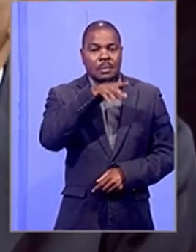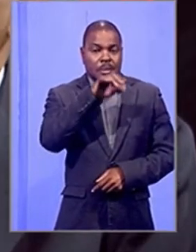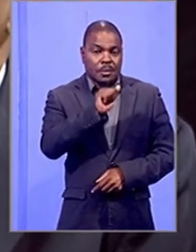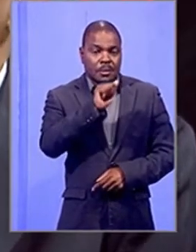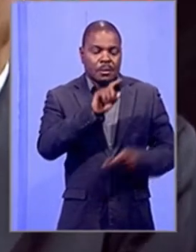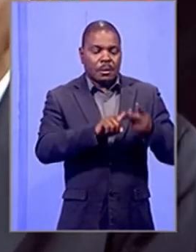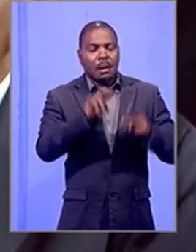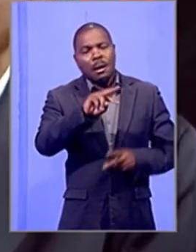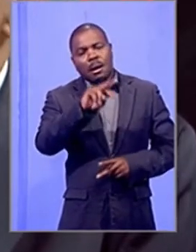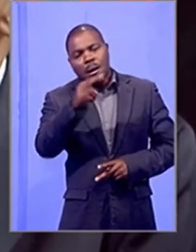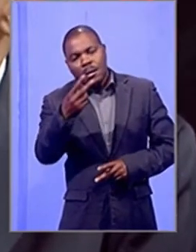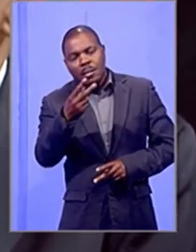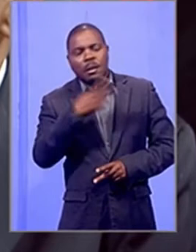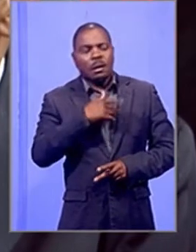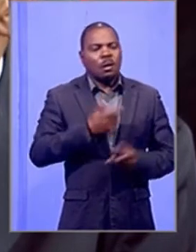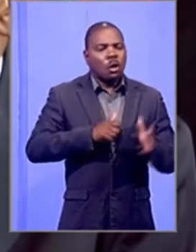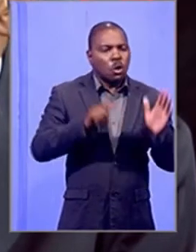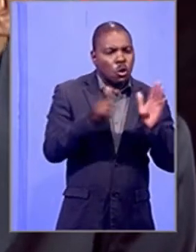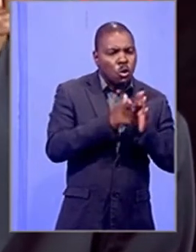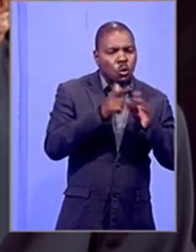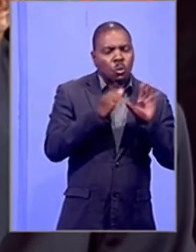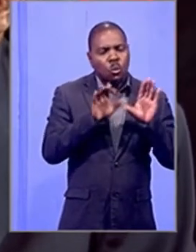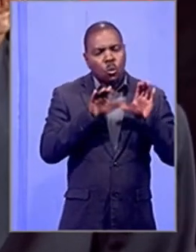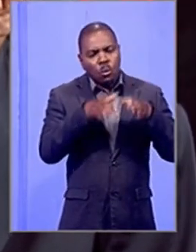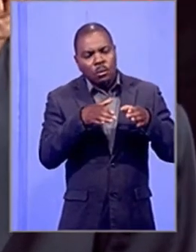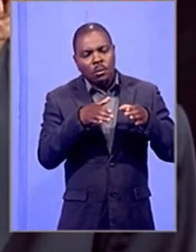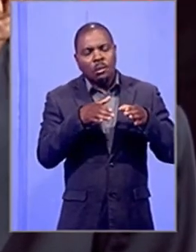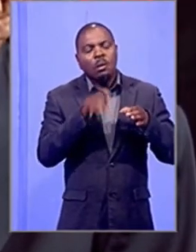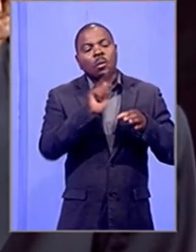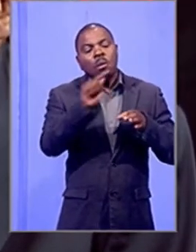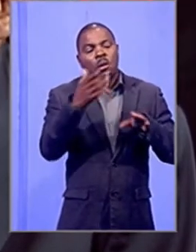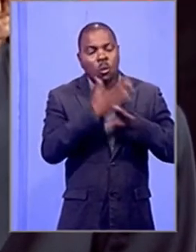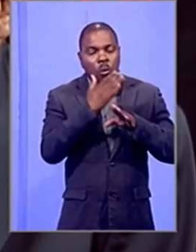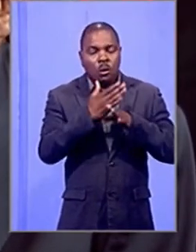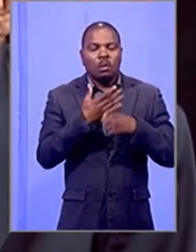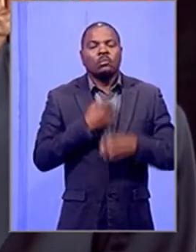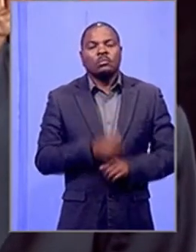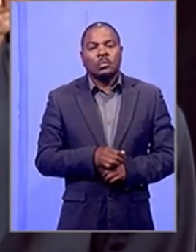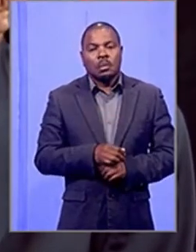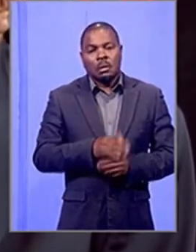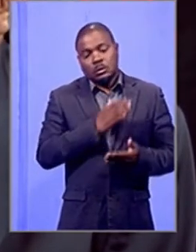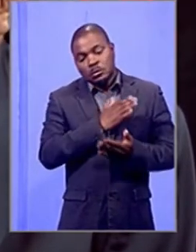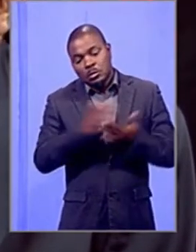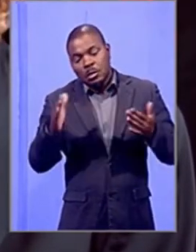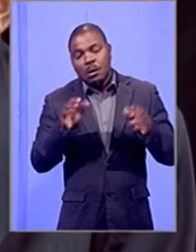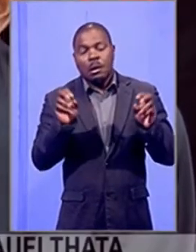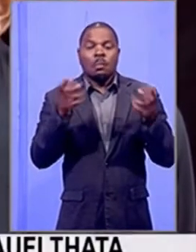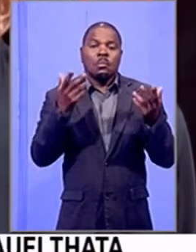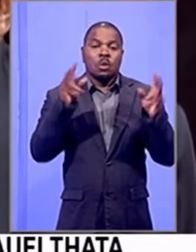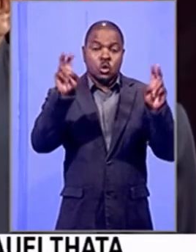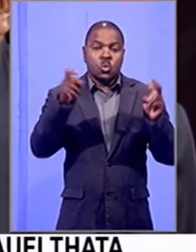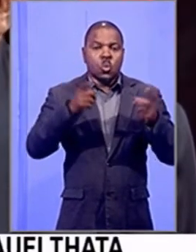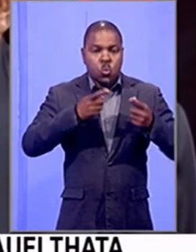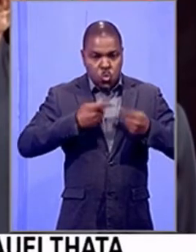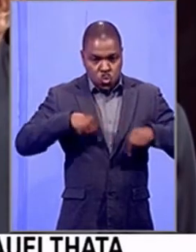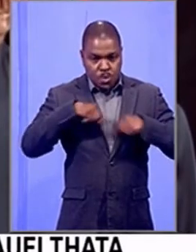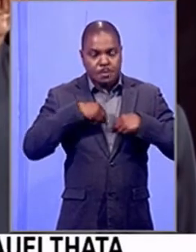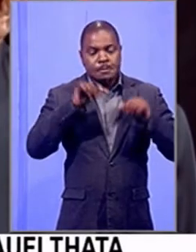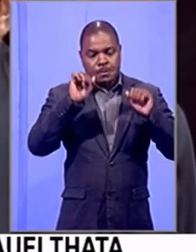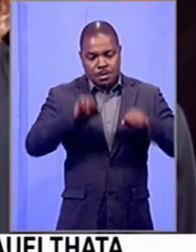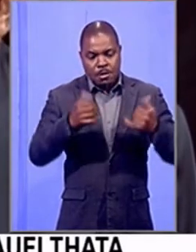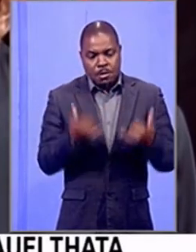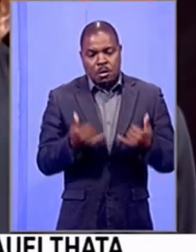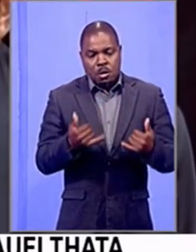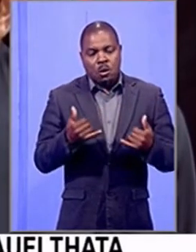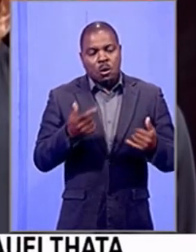other law enforcement agencies. So we are tackling those. So there are matters that we are